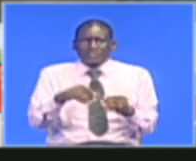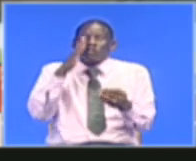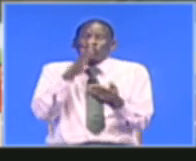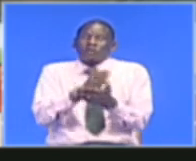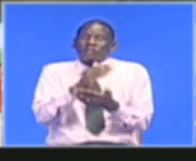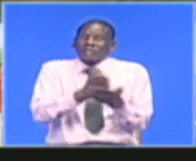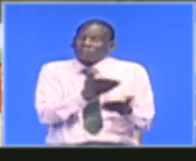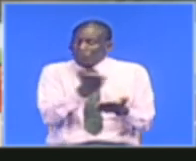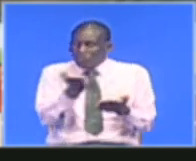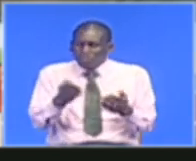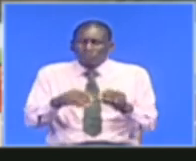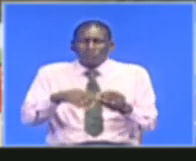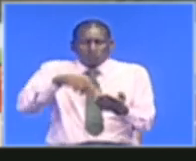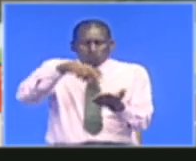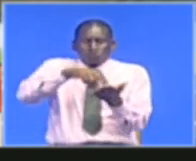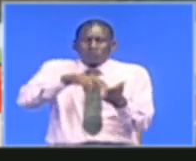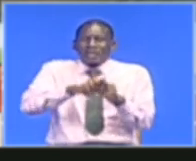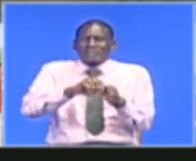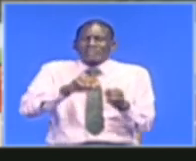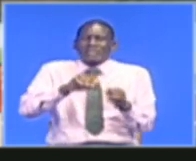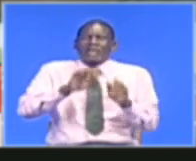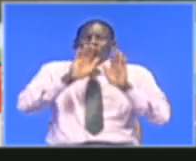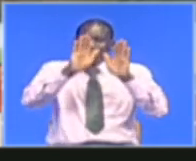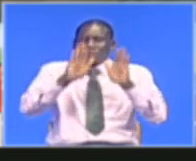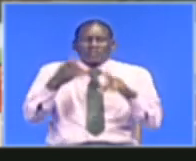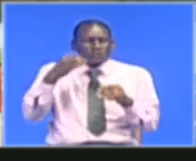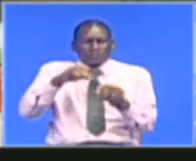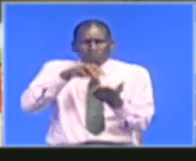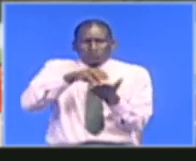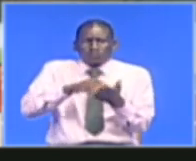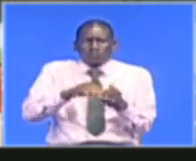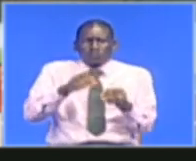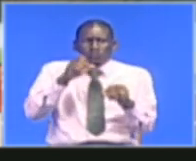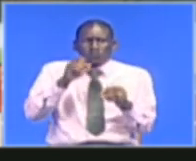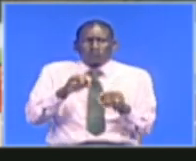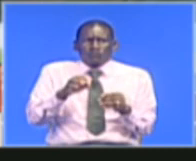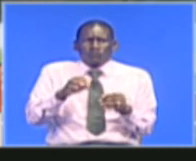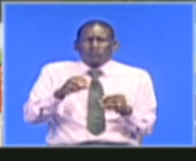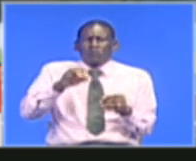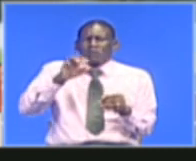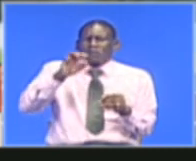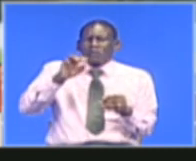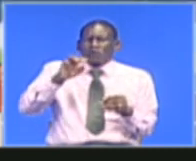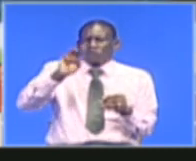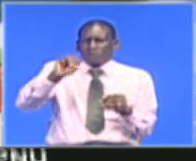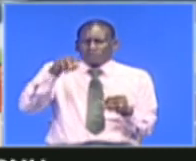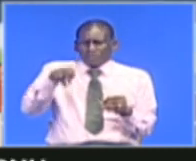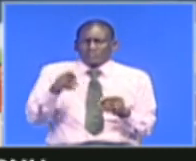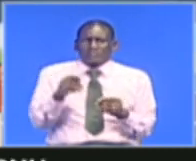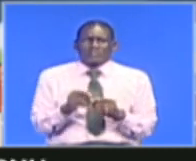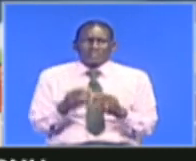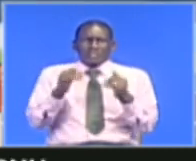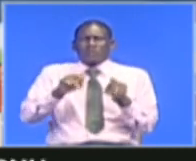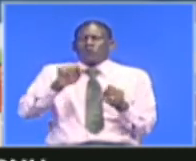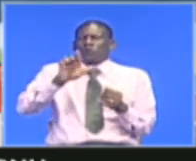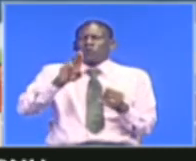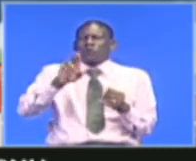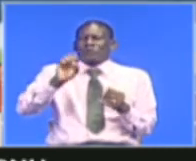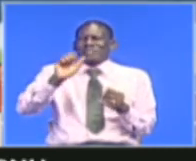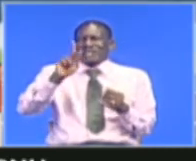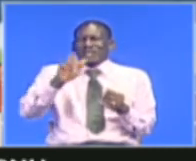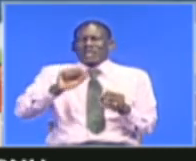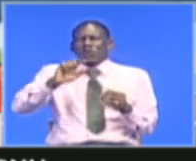did vie for the position of member of parliament. Lusaka alishinda raundi